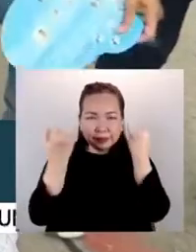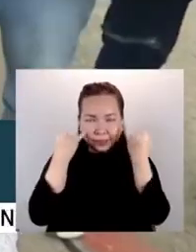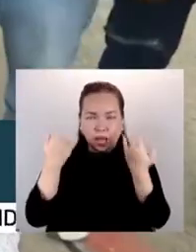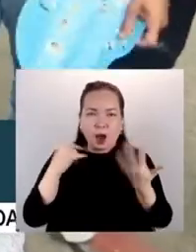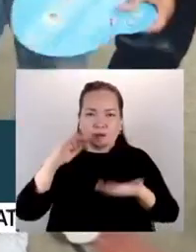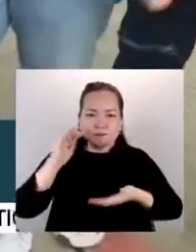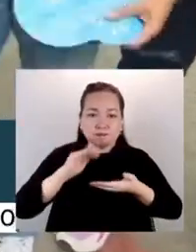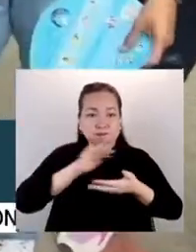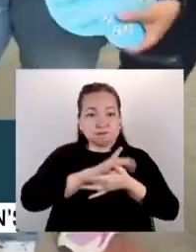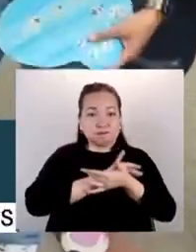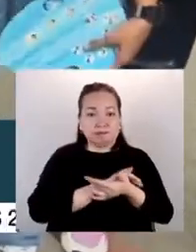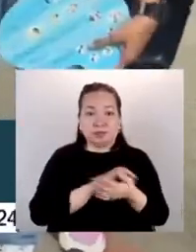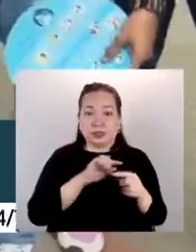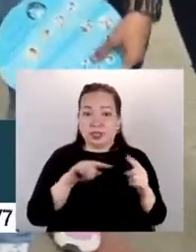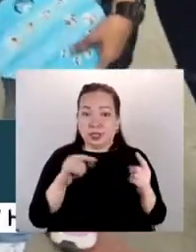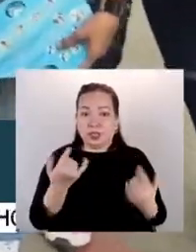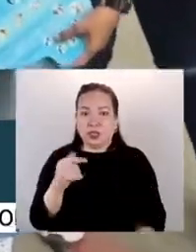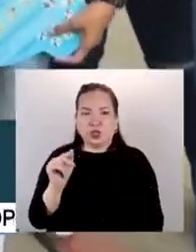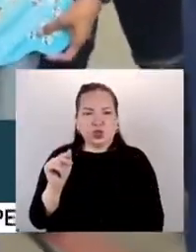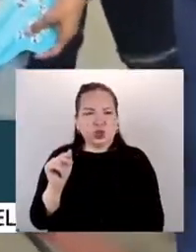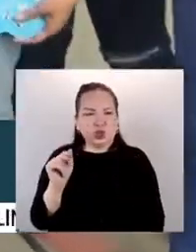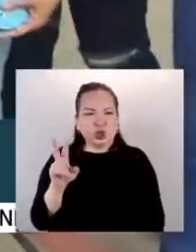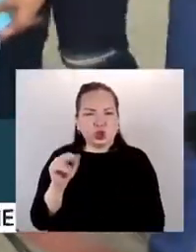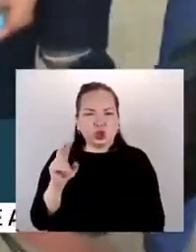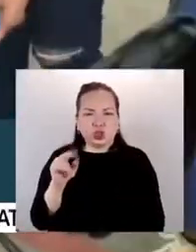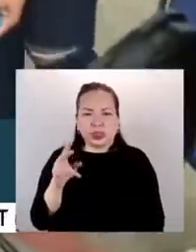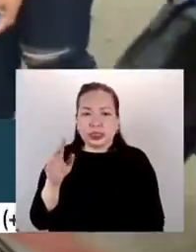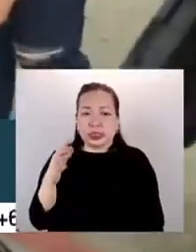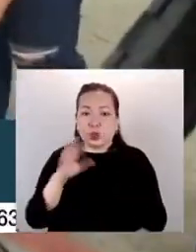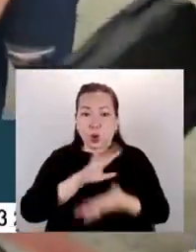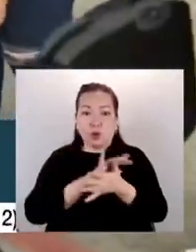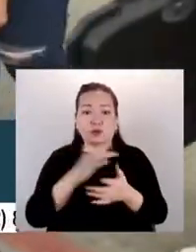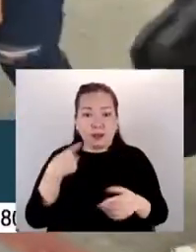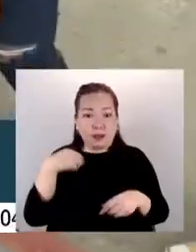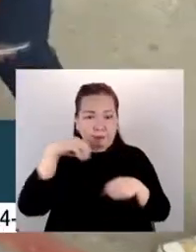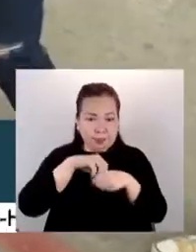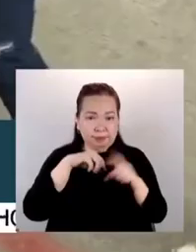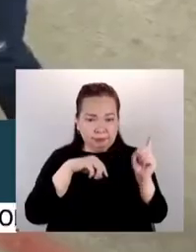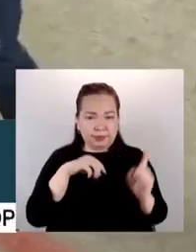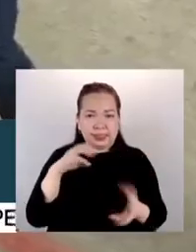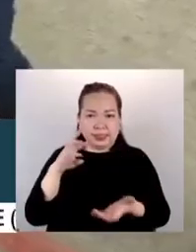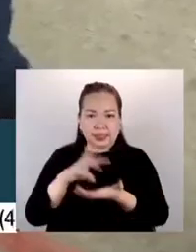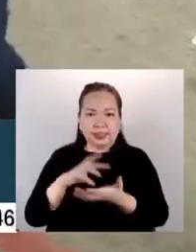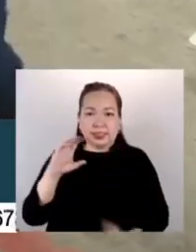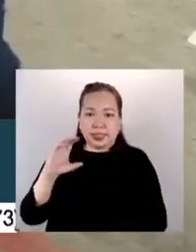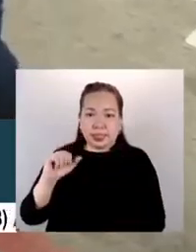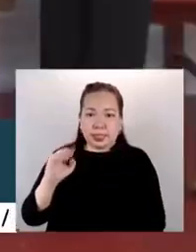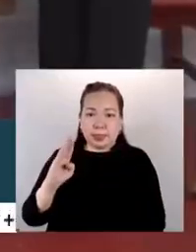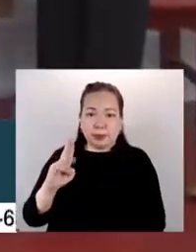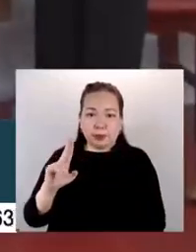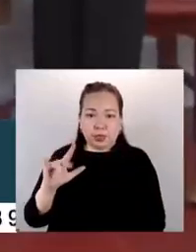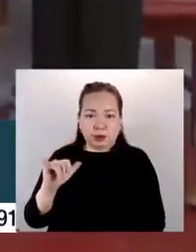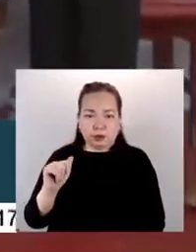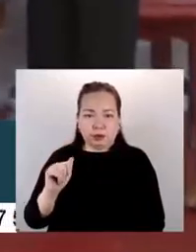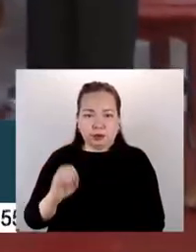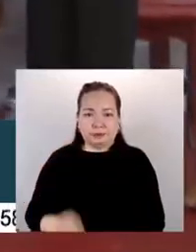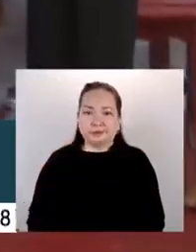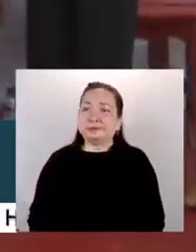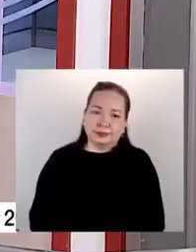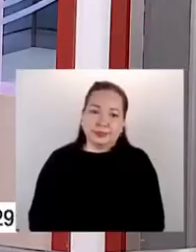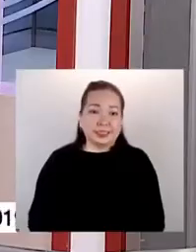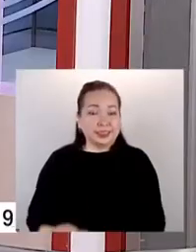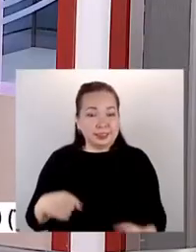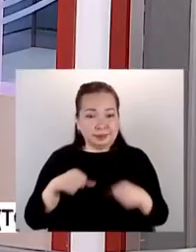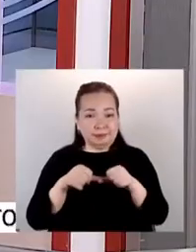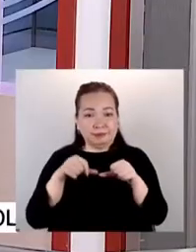Currently, there are only 13 active cases of COVID-19 in the city of Cabuyao. Carmina. Thanks a lot, Dennis